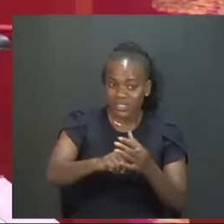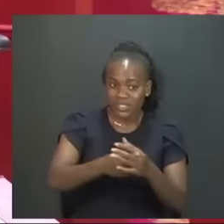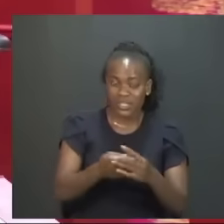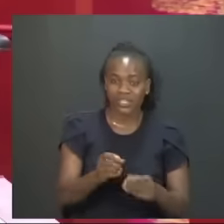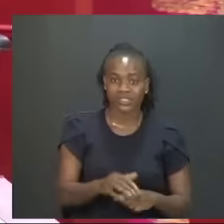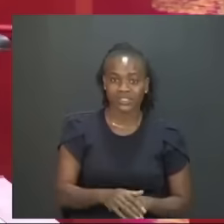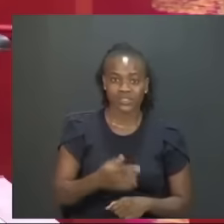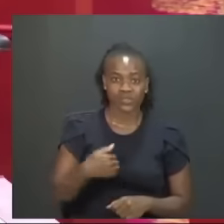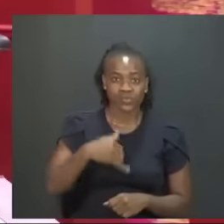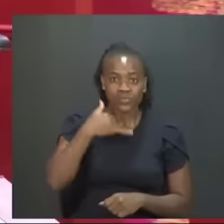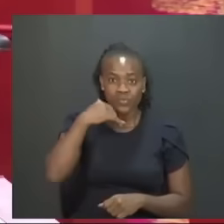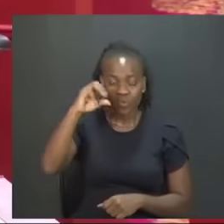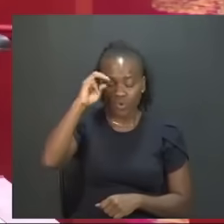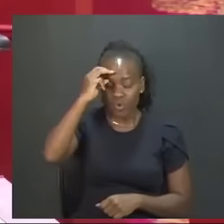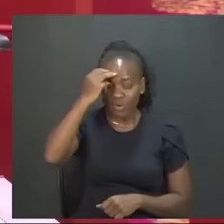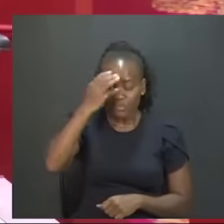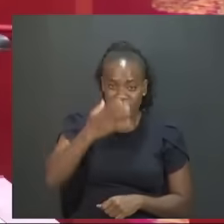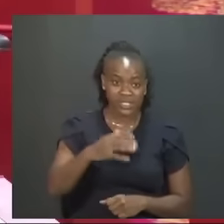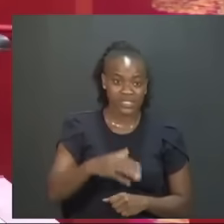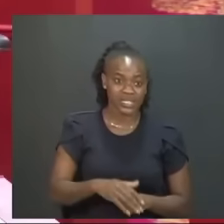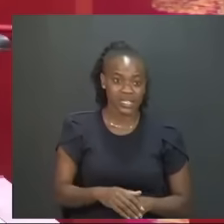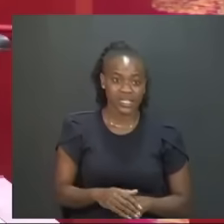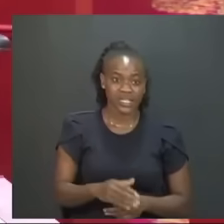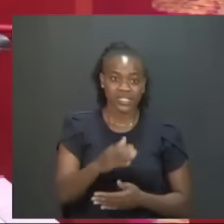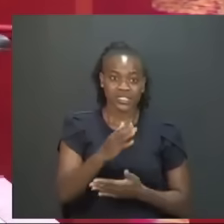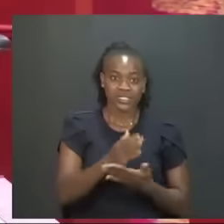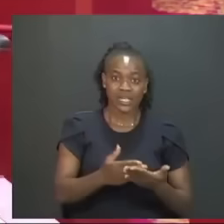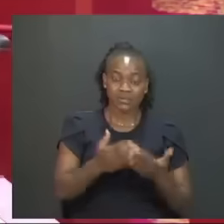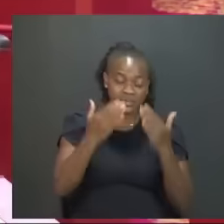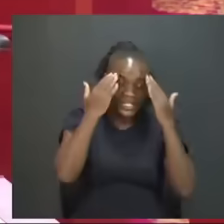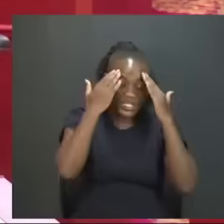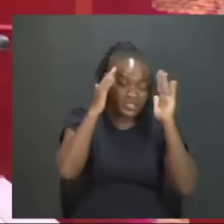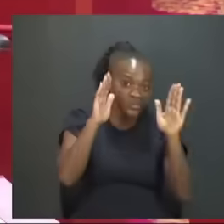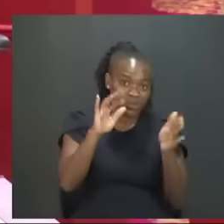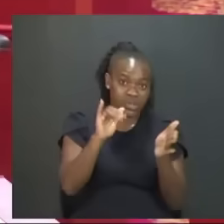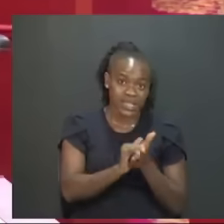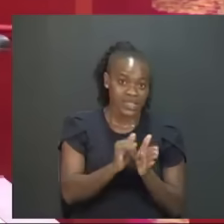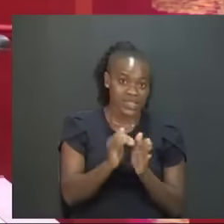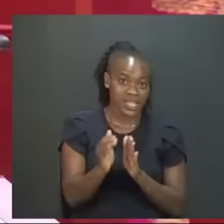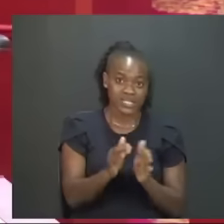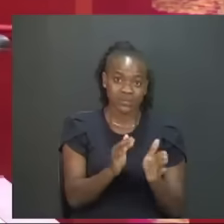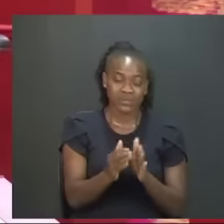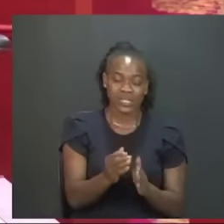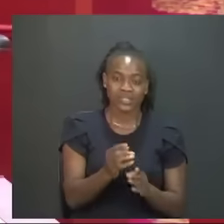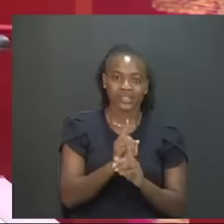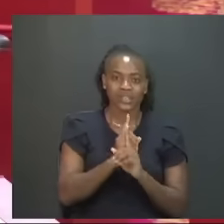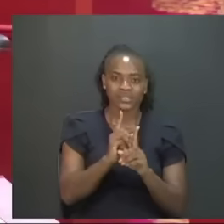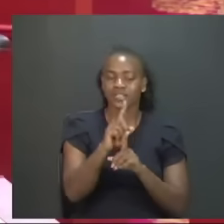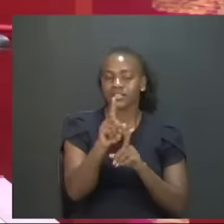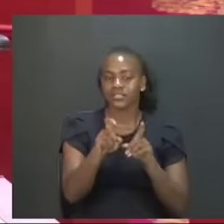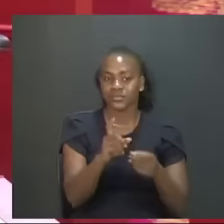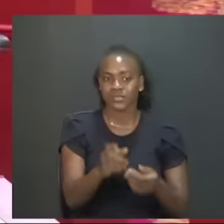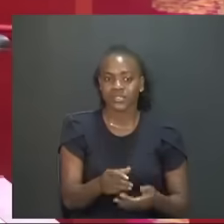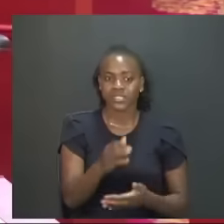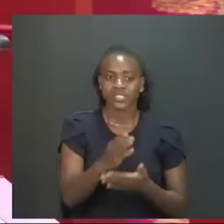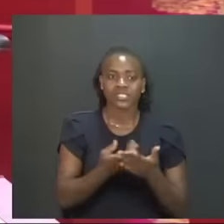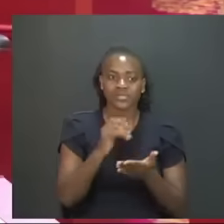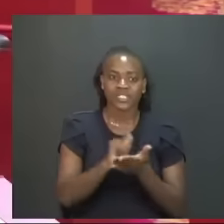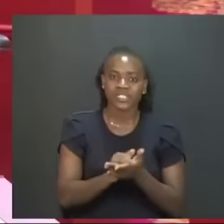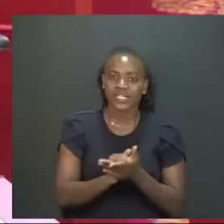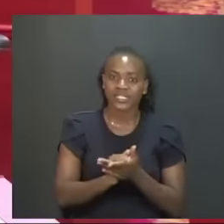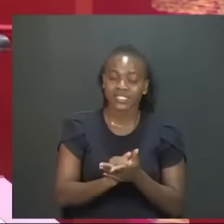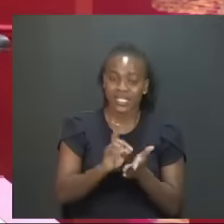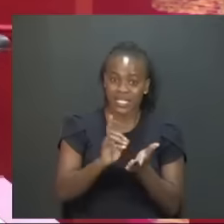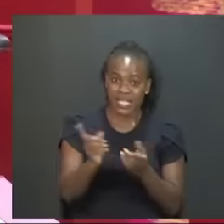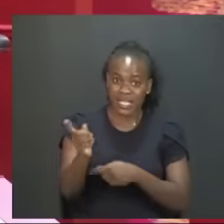called the ministers one after the other. Some actually did not know that we had scheduled them to answer questions. And some indicated that the date that we were